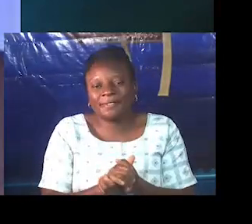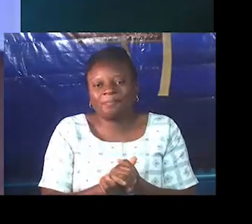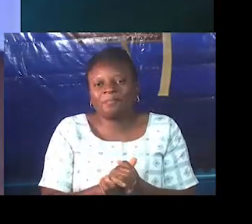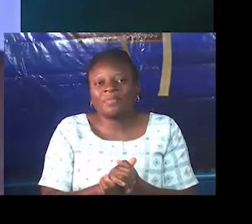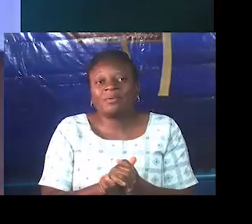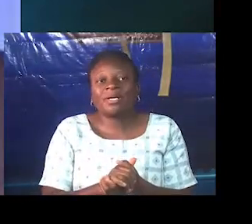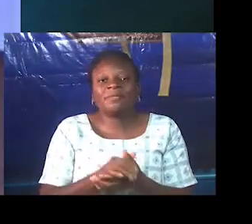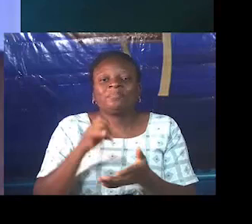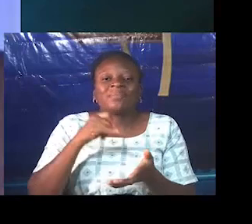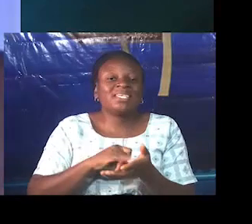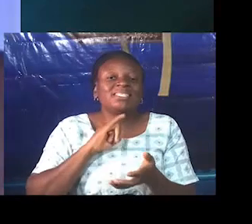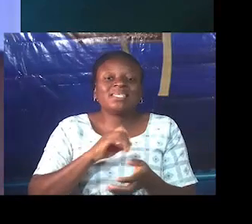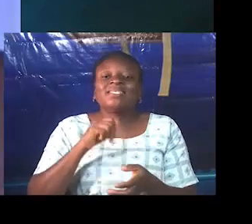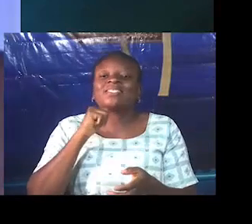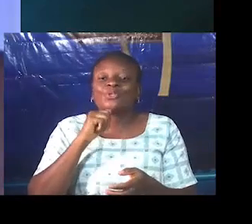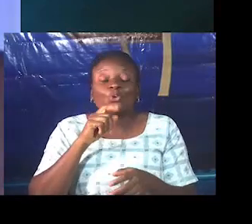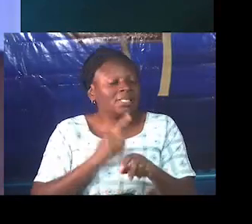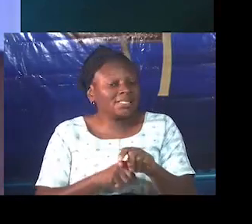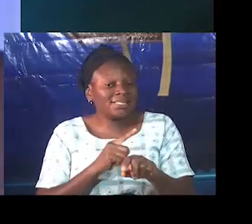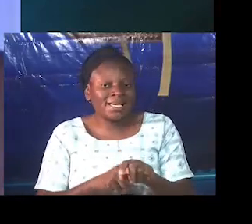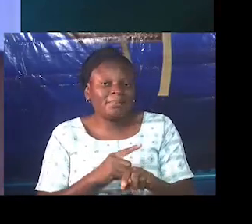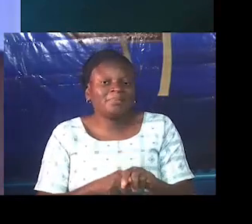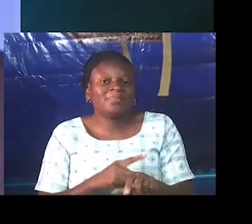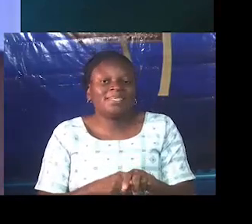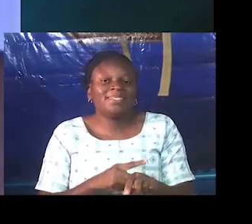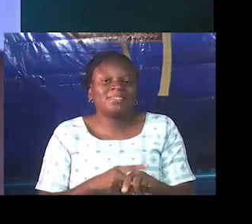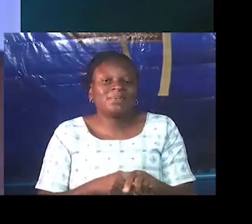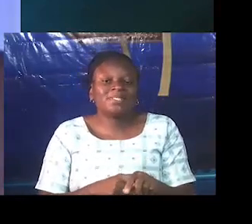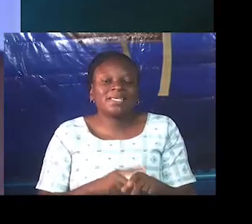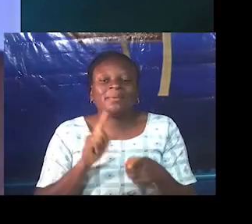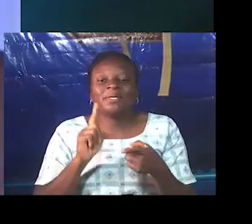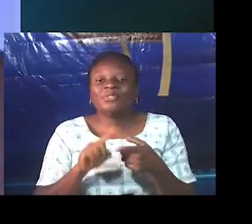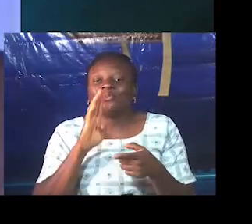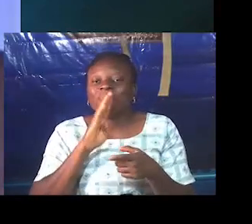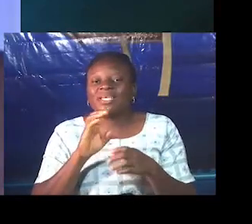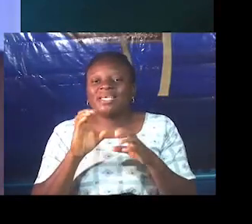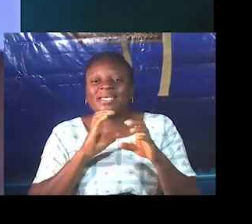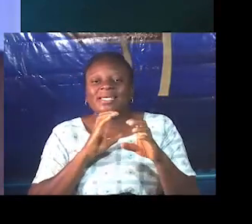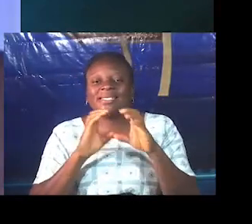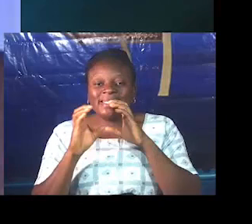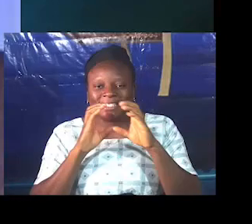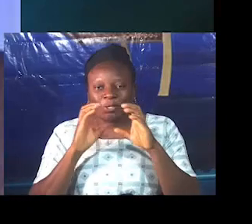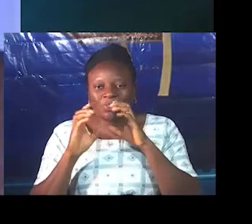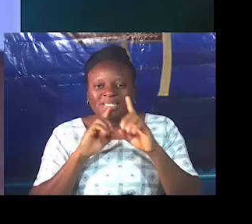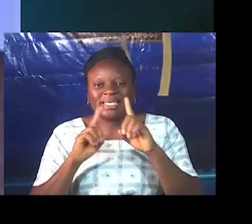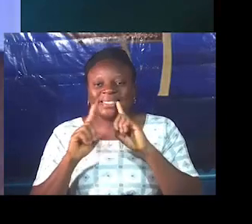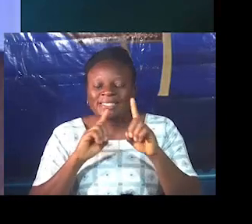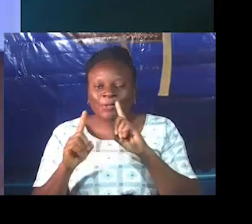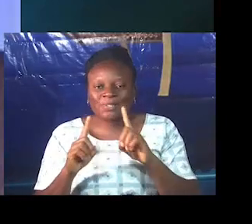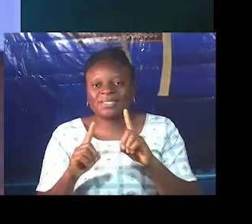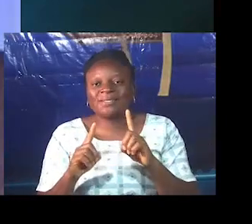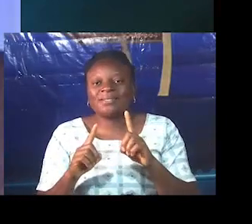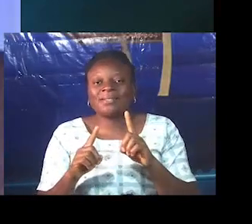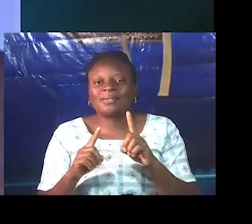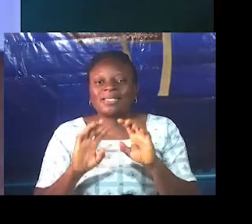marry you. Why are you writing her love notes? You want to weary her, or you want to confuse her, or you